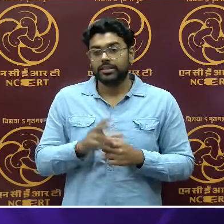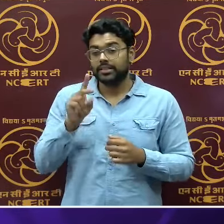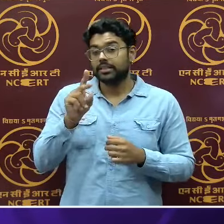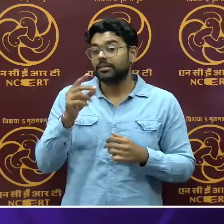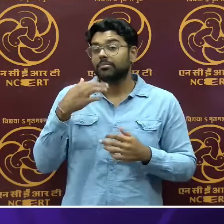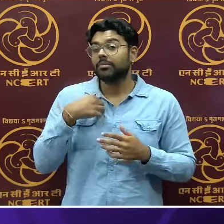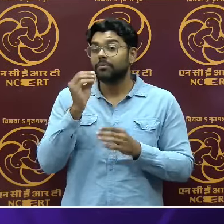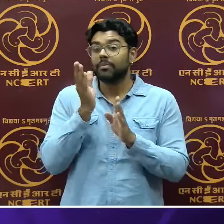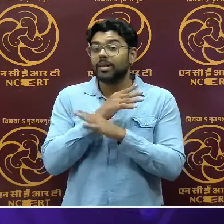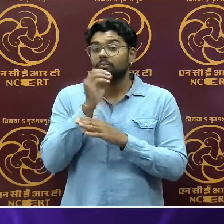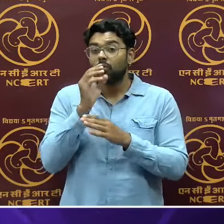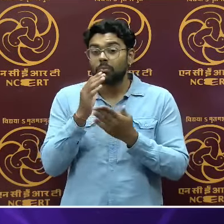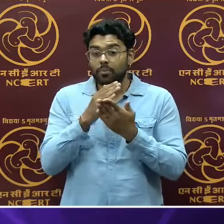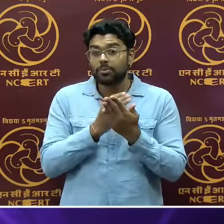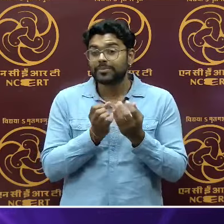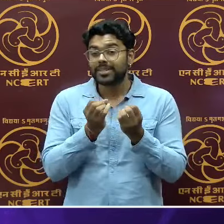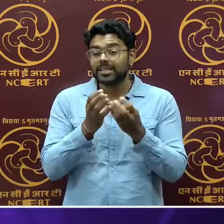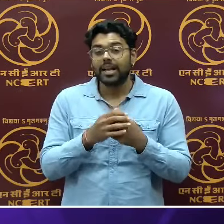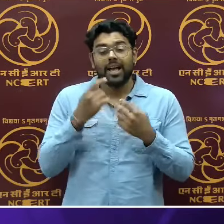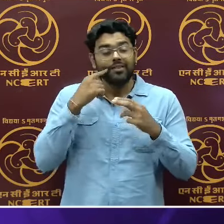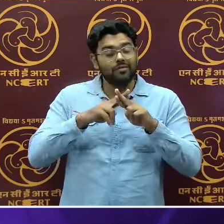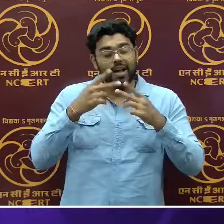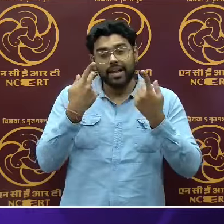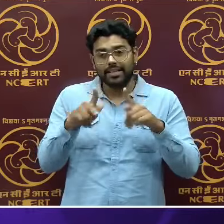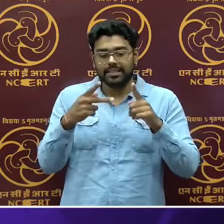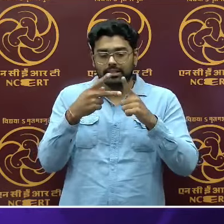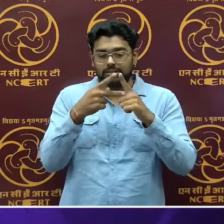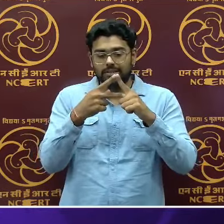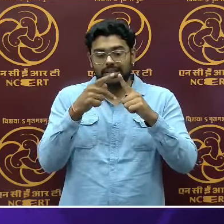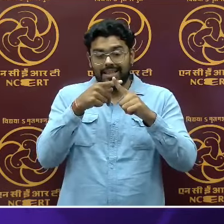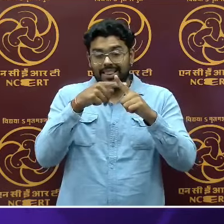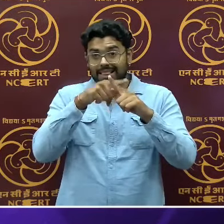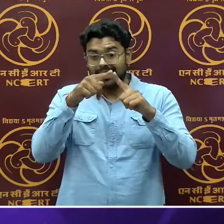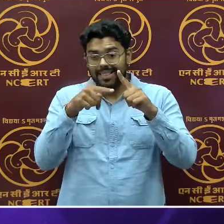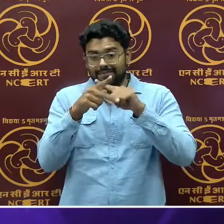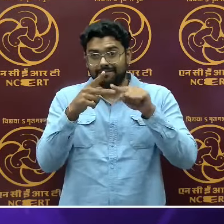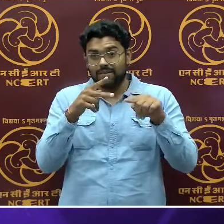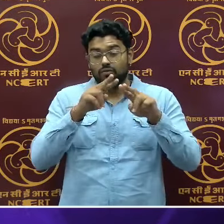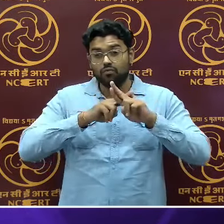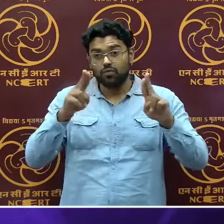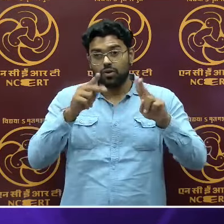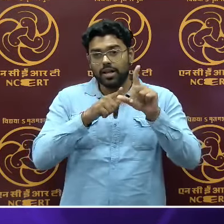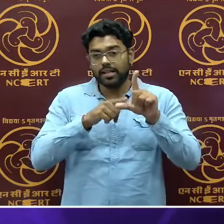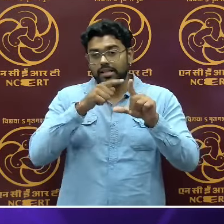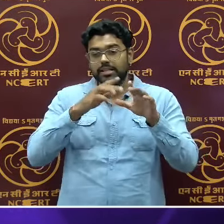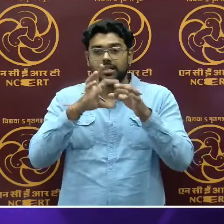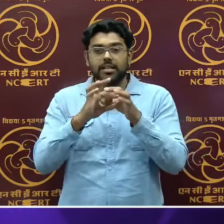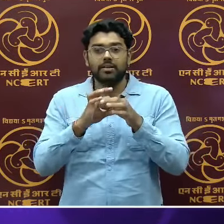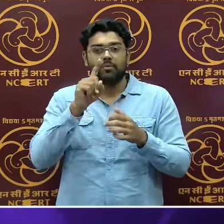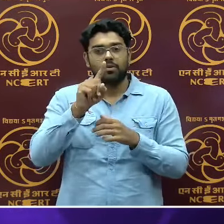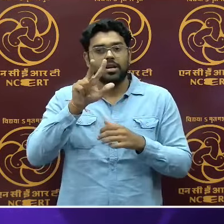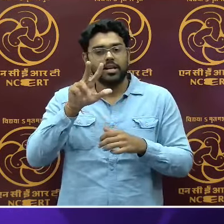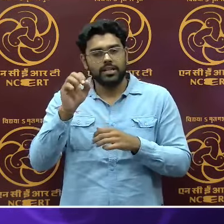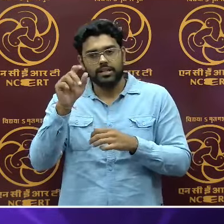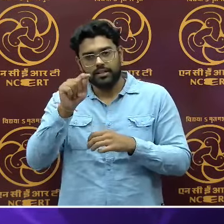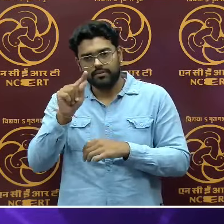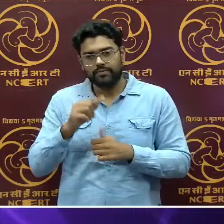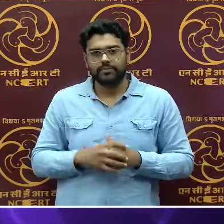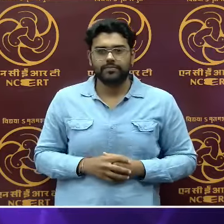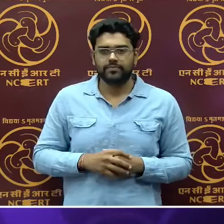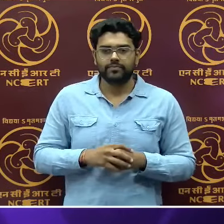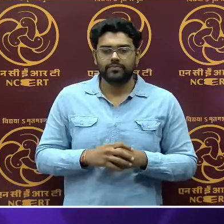talking about, for any triangle to be fulfilled is sum of three angles of a triangle is always 180 degrees.